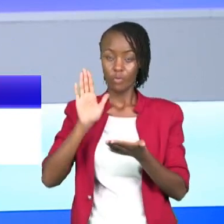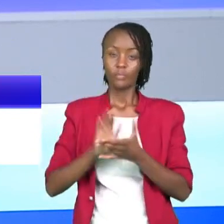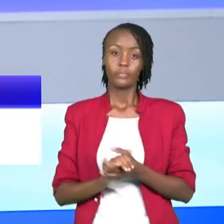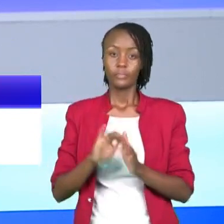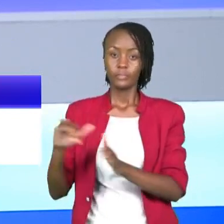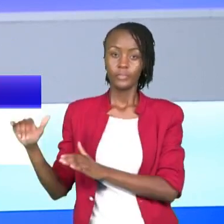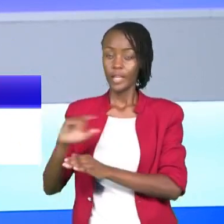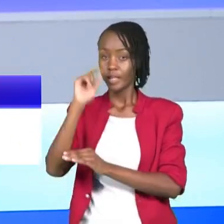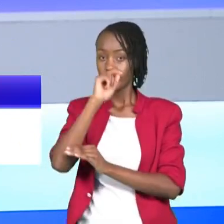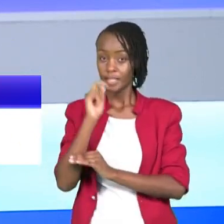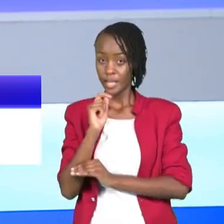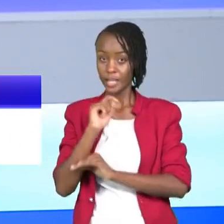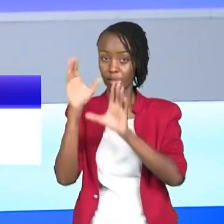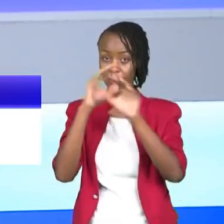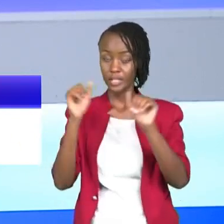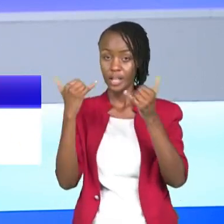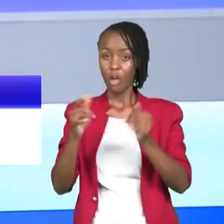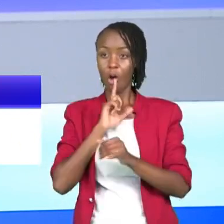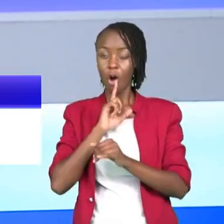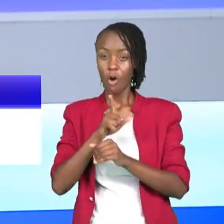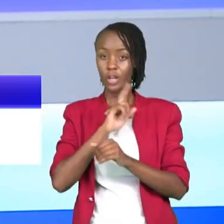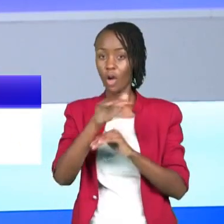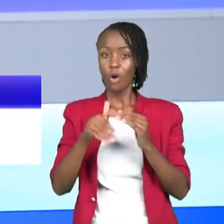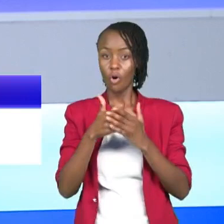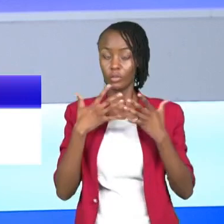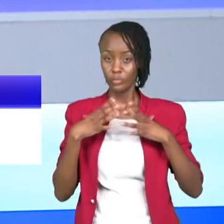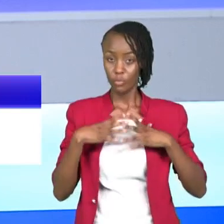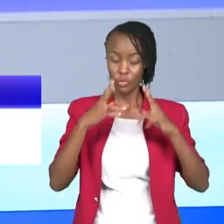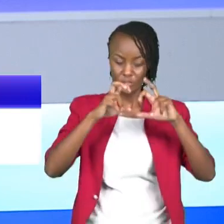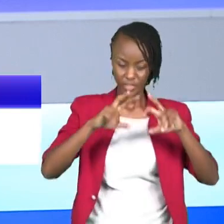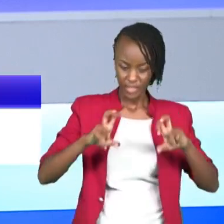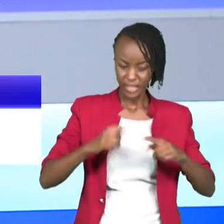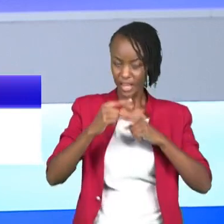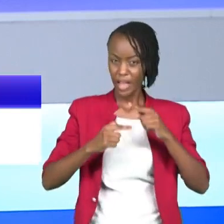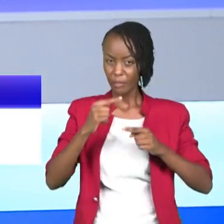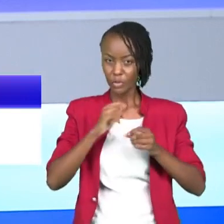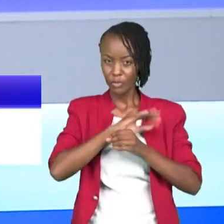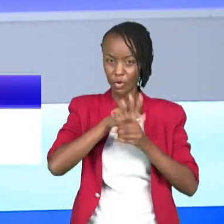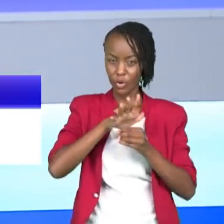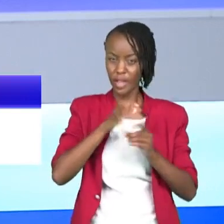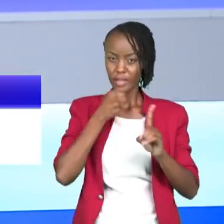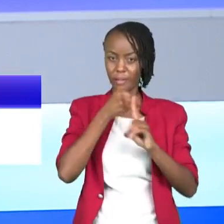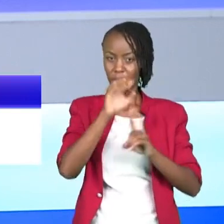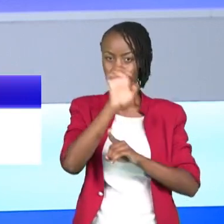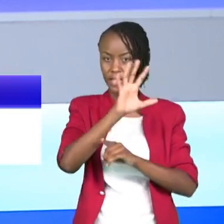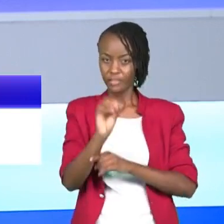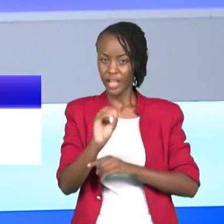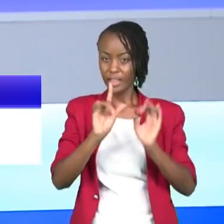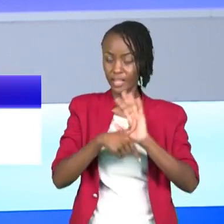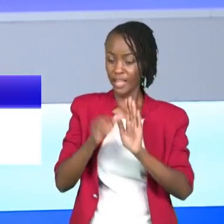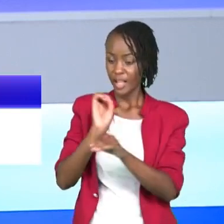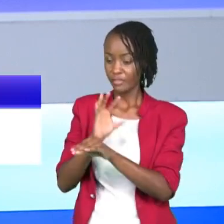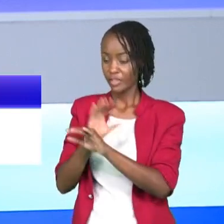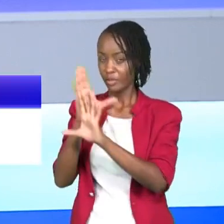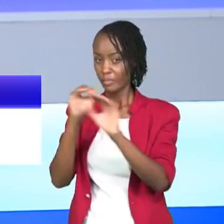Samia Suluhu has formed a task force that will evaluate the Covid-19 pandemic in the East African country and advise the president on the way forward,